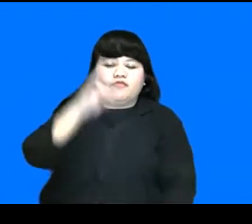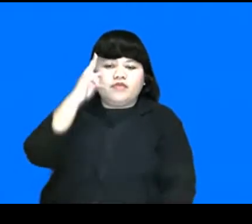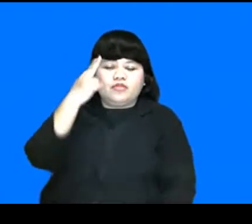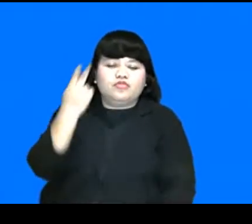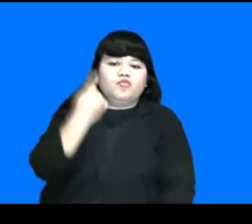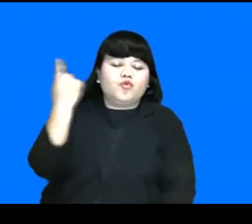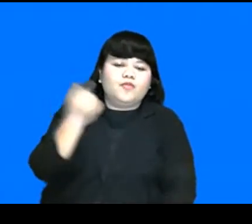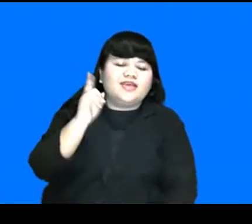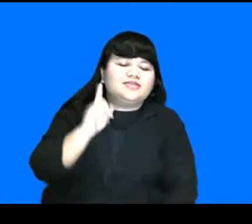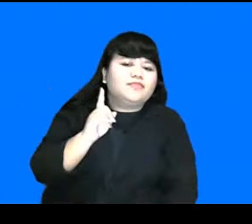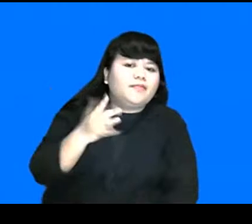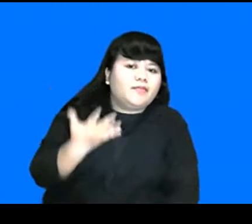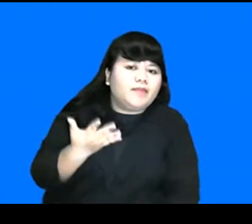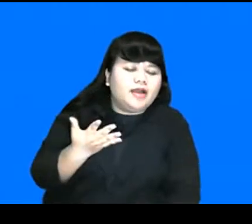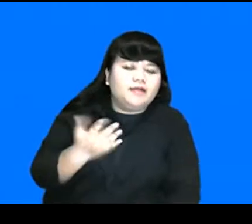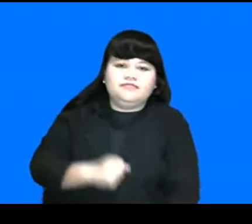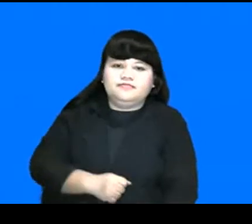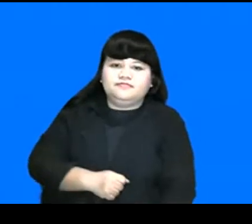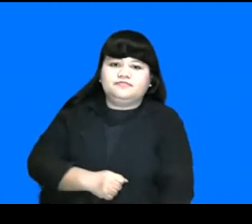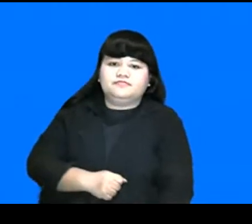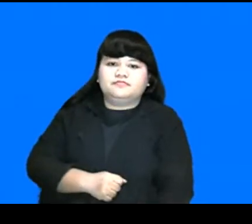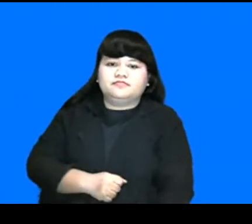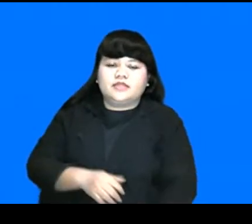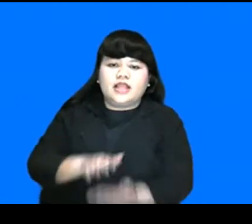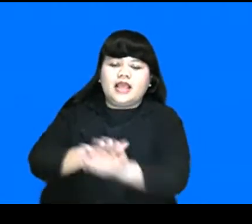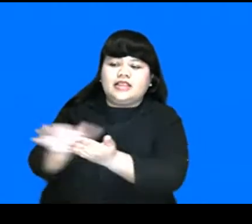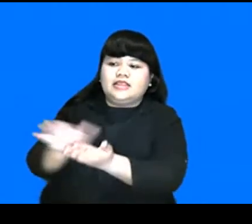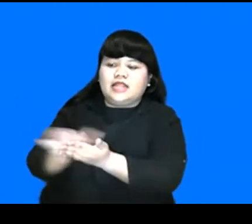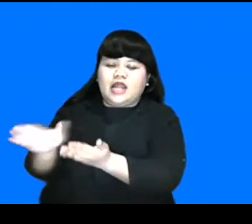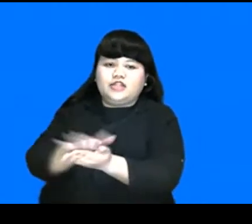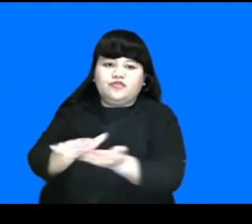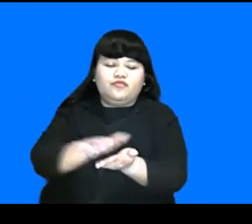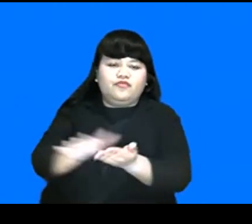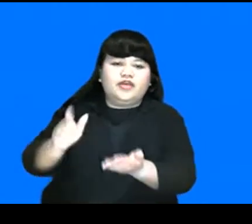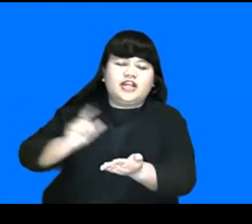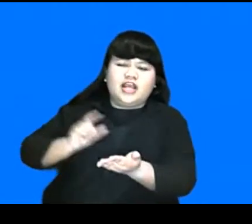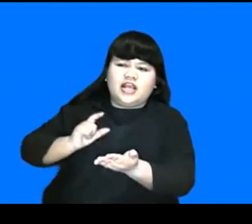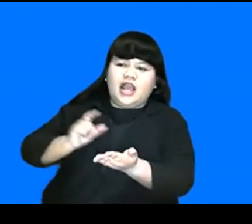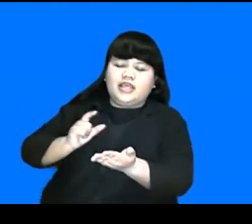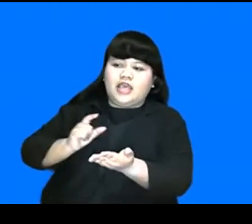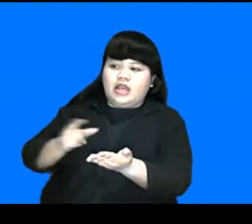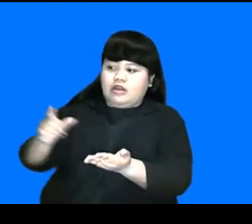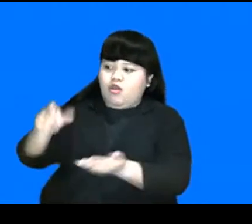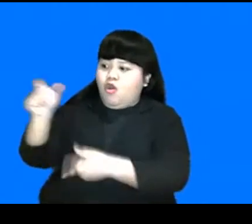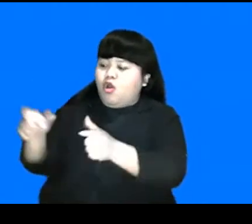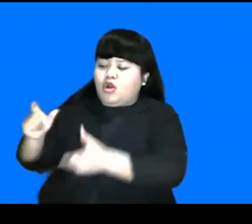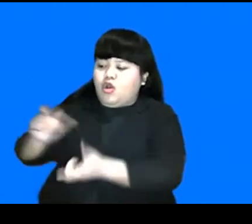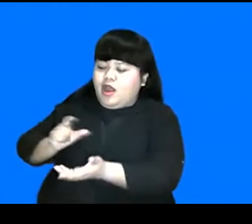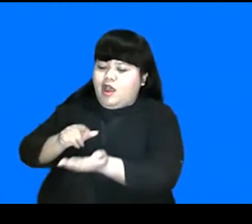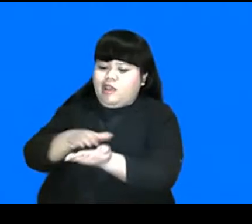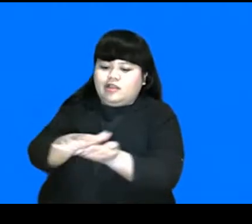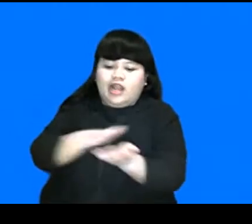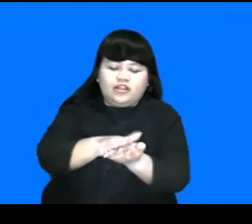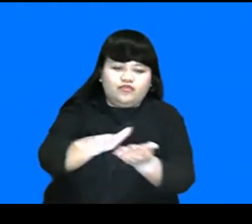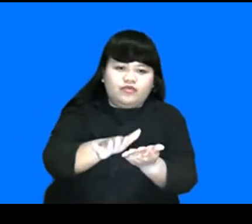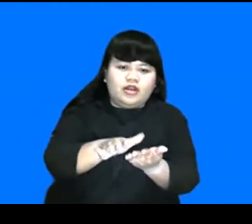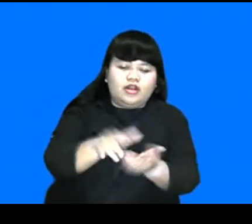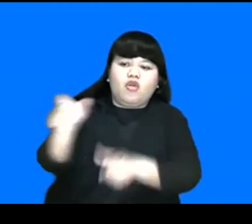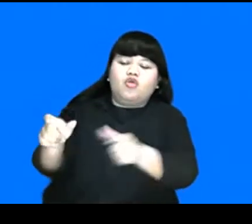transfer of wealth from the rich to the poor through the tax instruments,